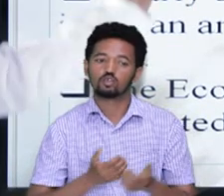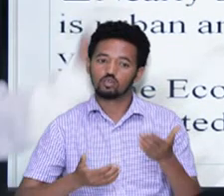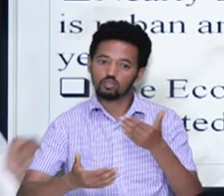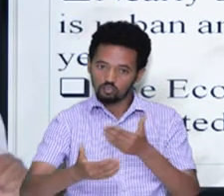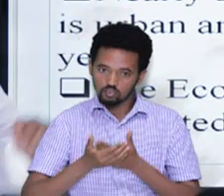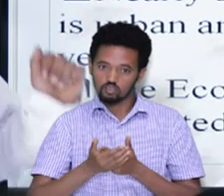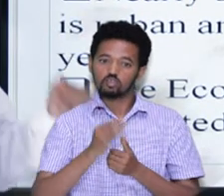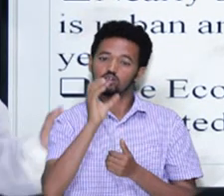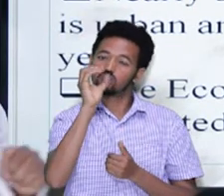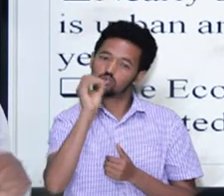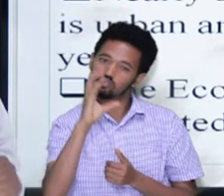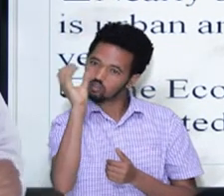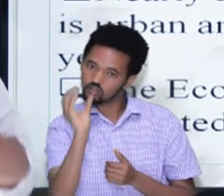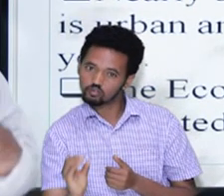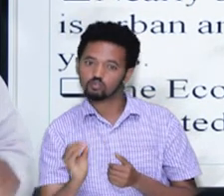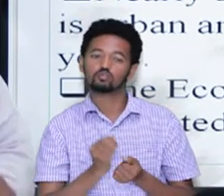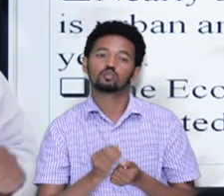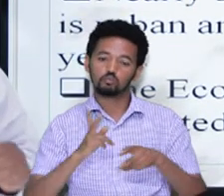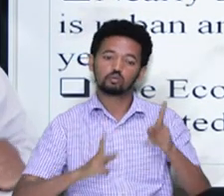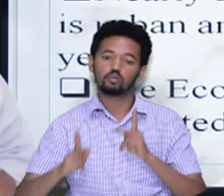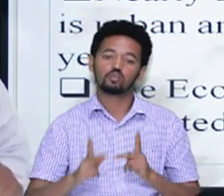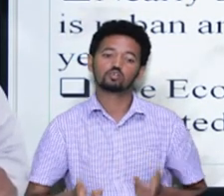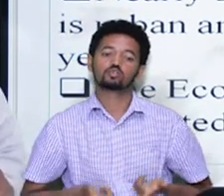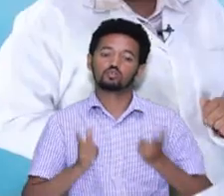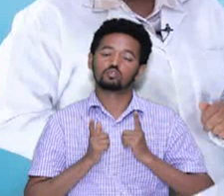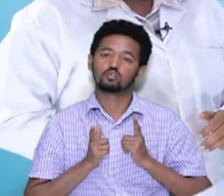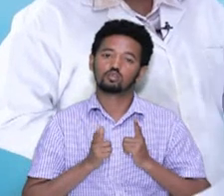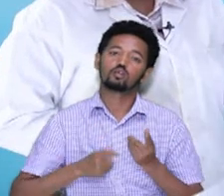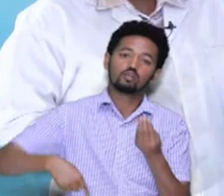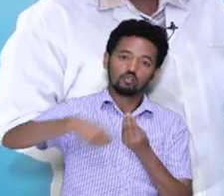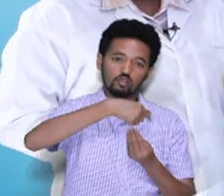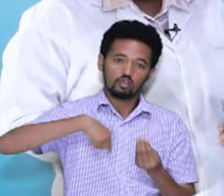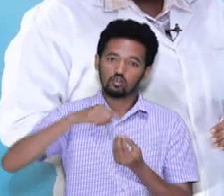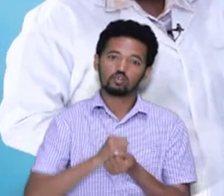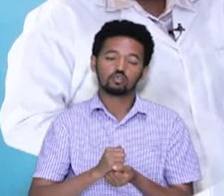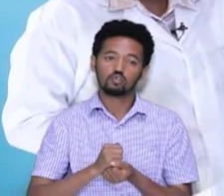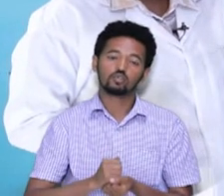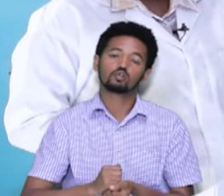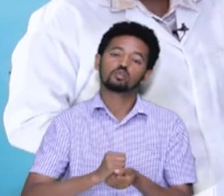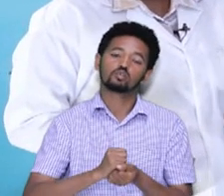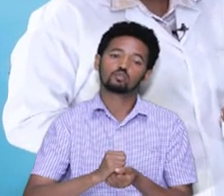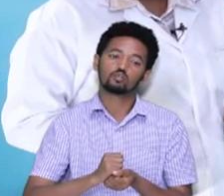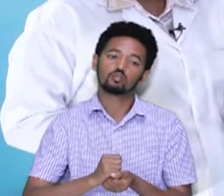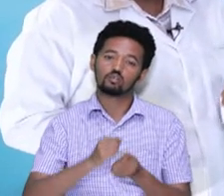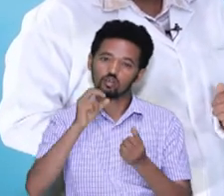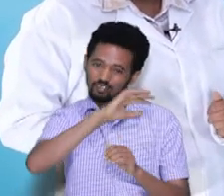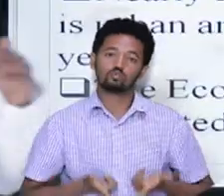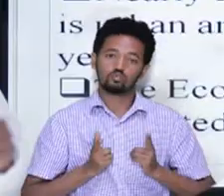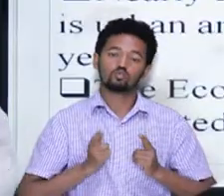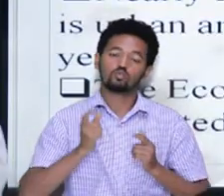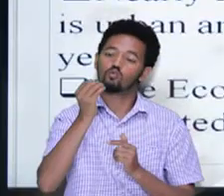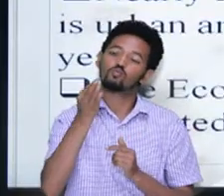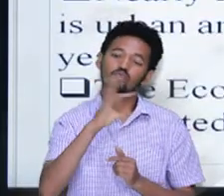Nearly 15% of the region's population live in urban area. The average life expectancy of the people